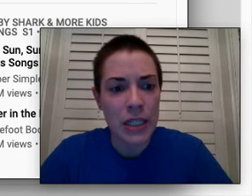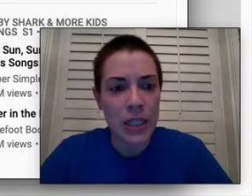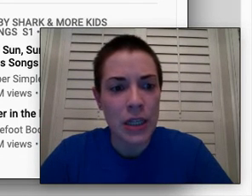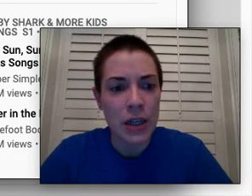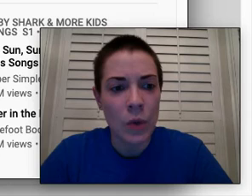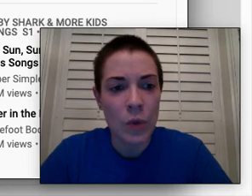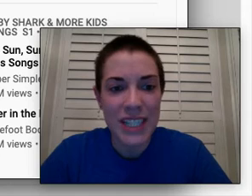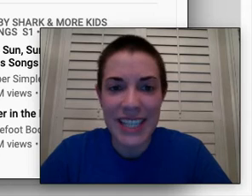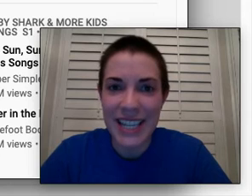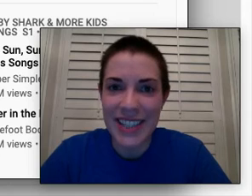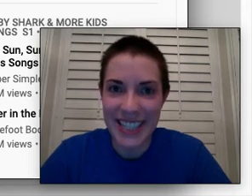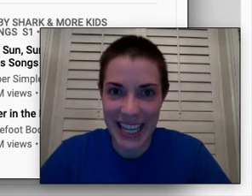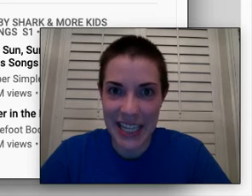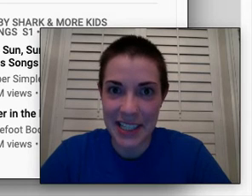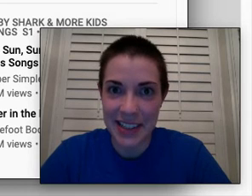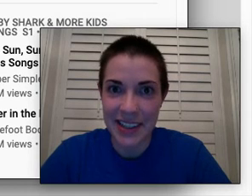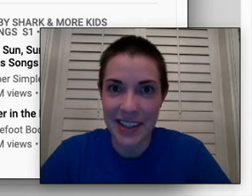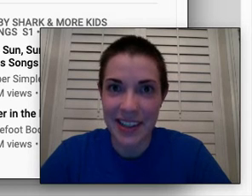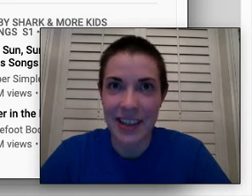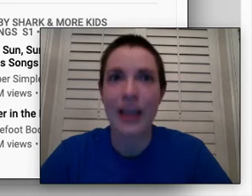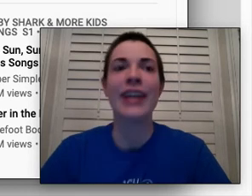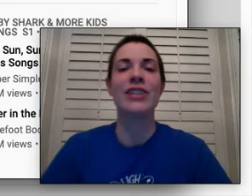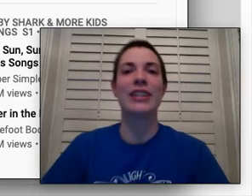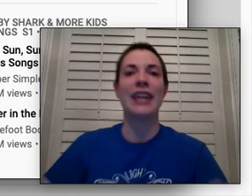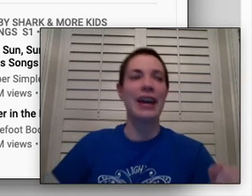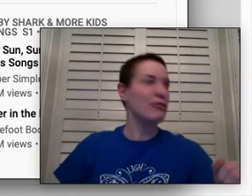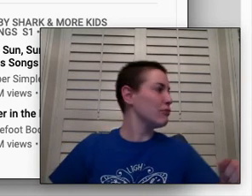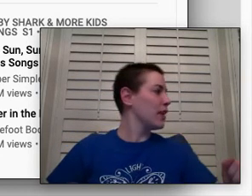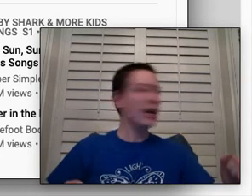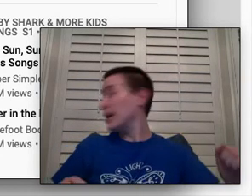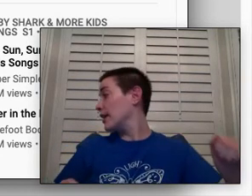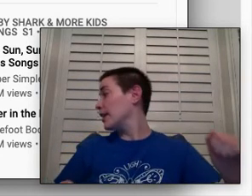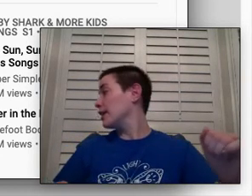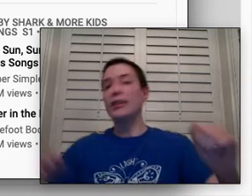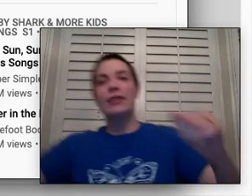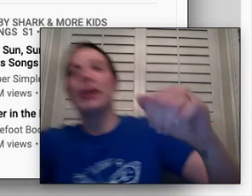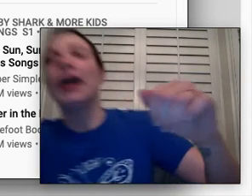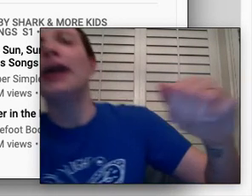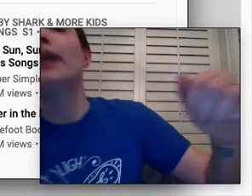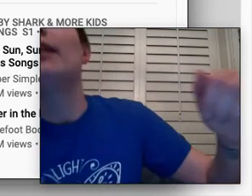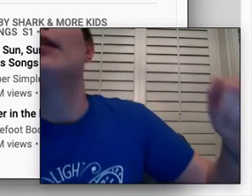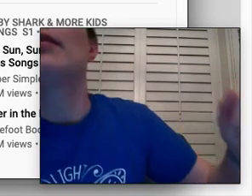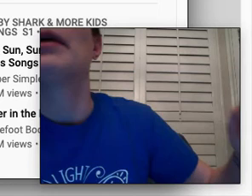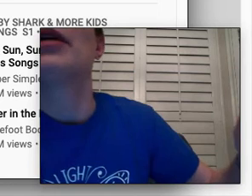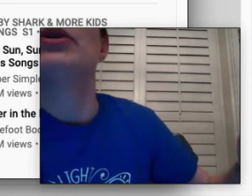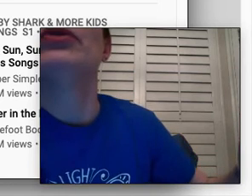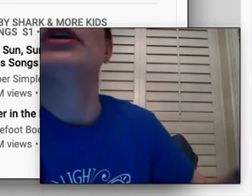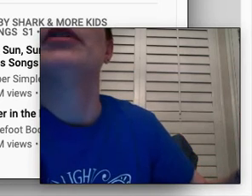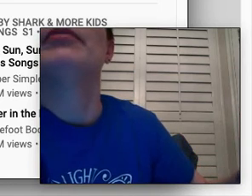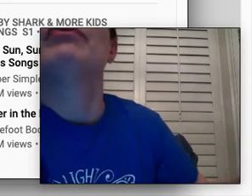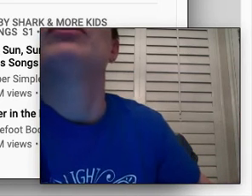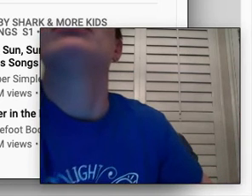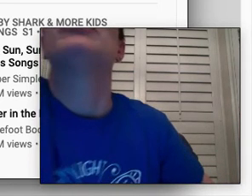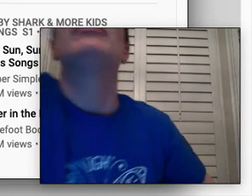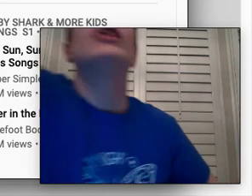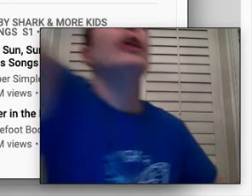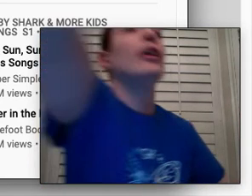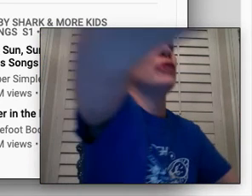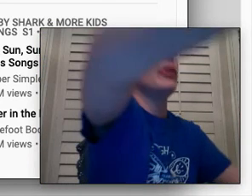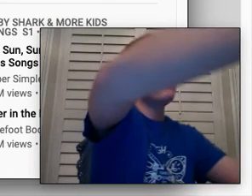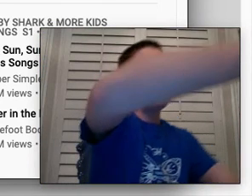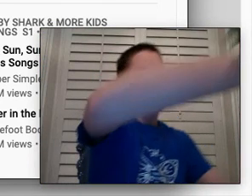Friends, what did he just eat? I actually have right behind my computer. I have to be